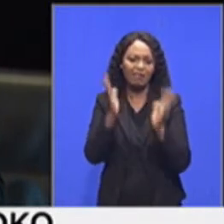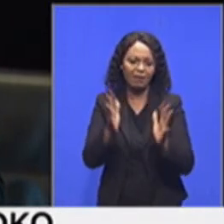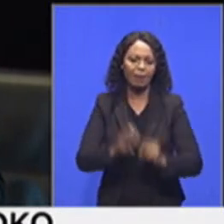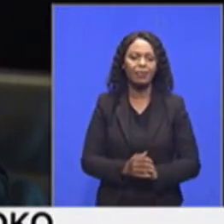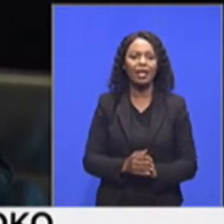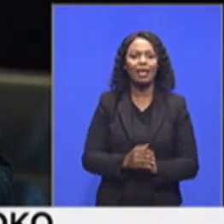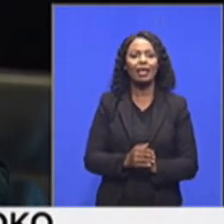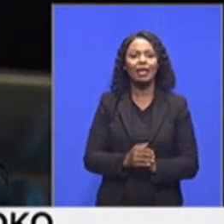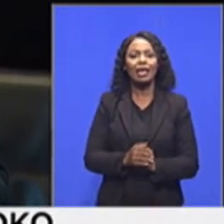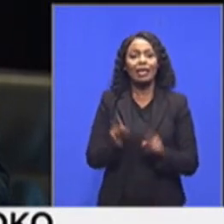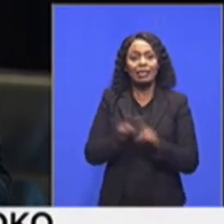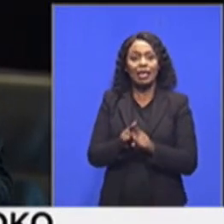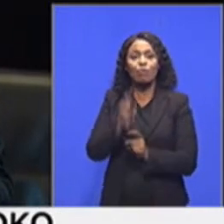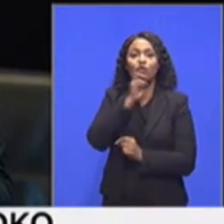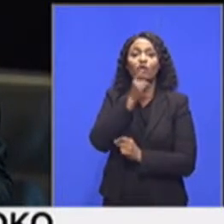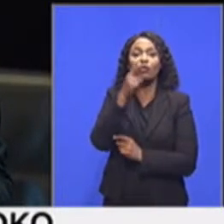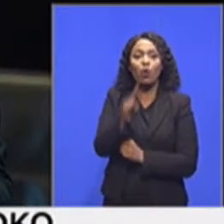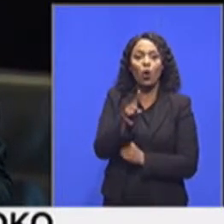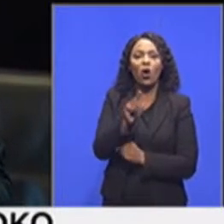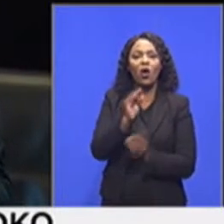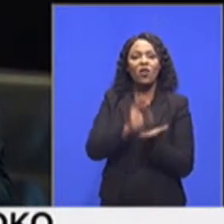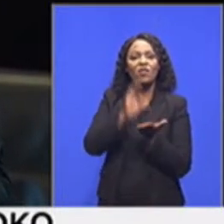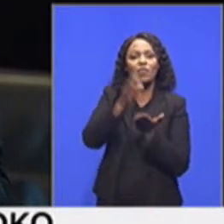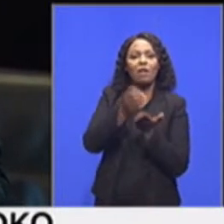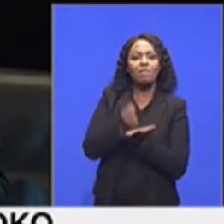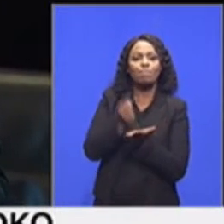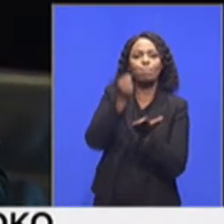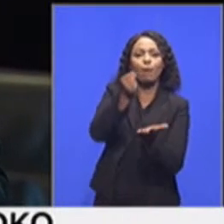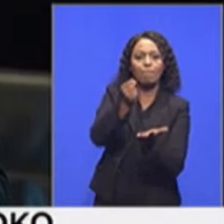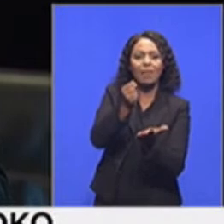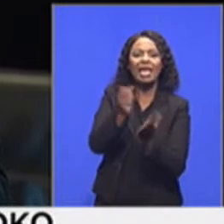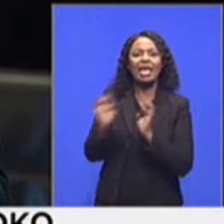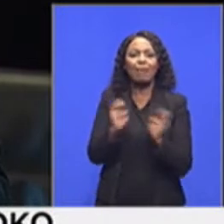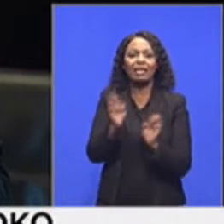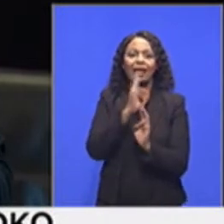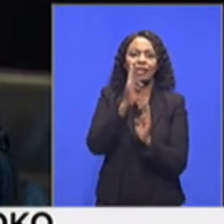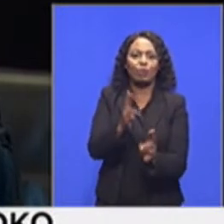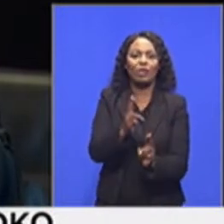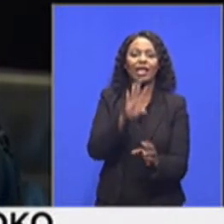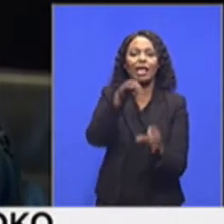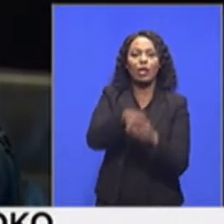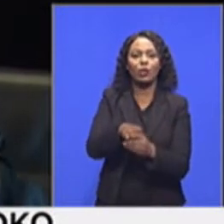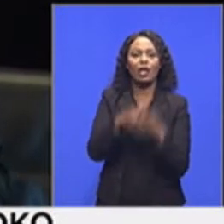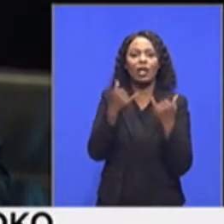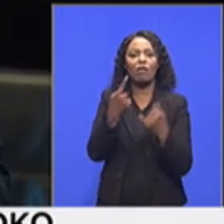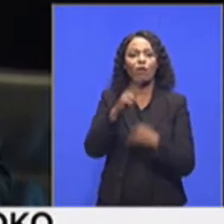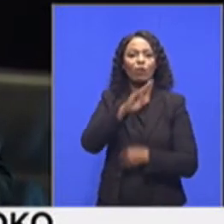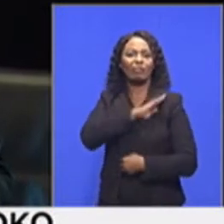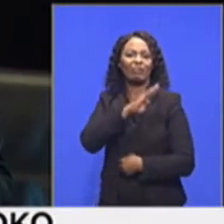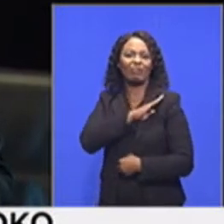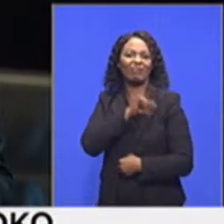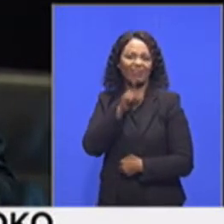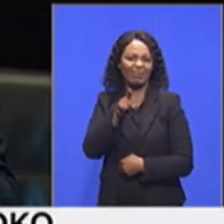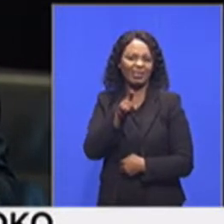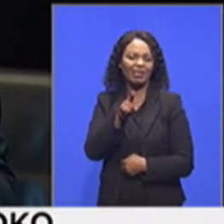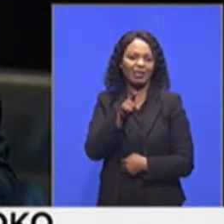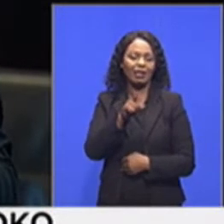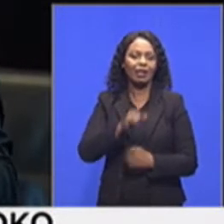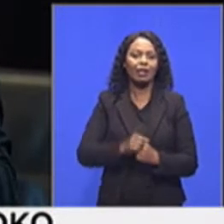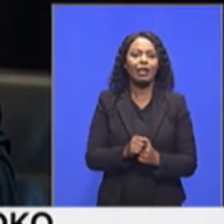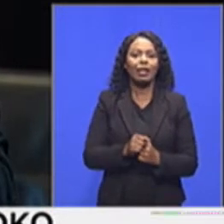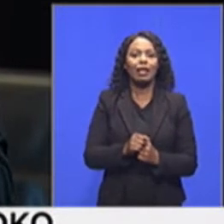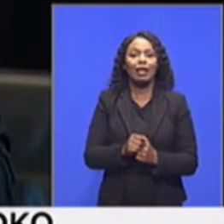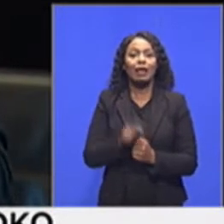reserve will also be used to fund emergency responses, including as undertaken by the Defense Force. As it pertains